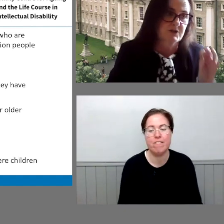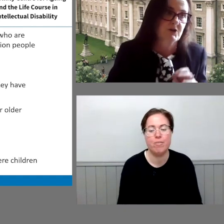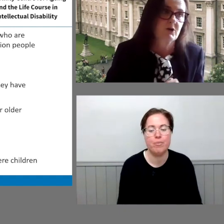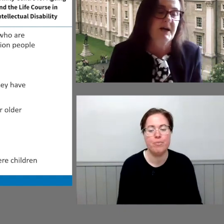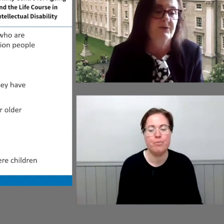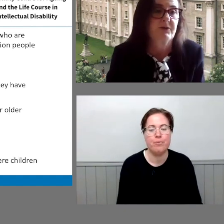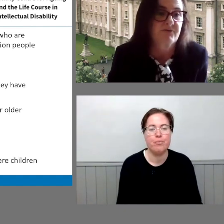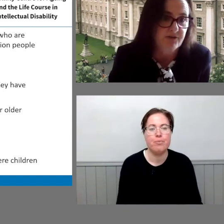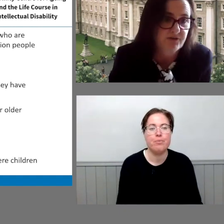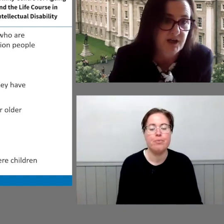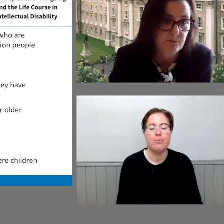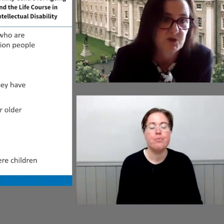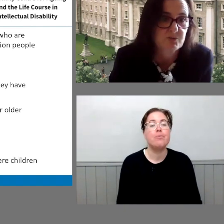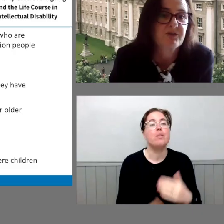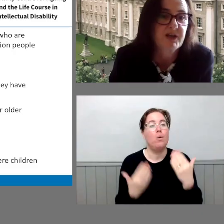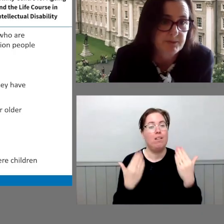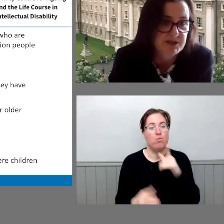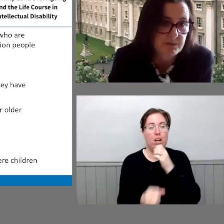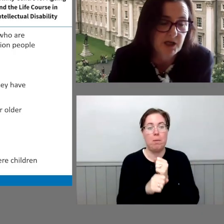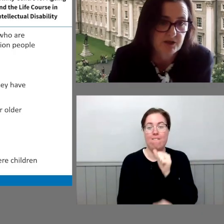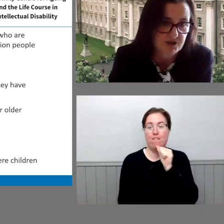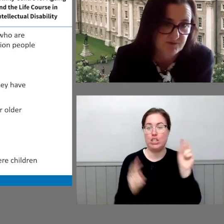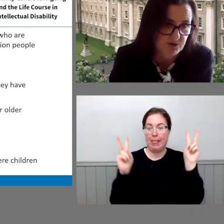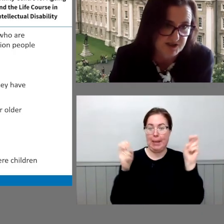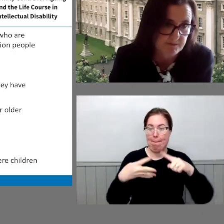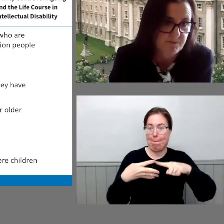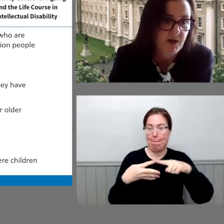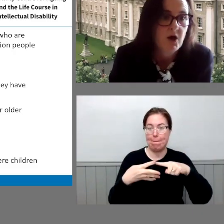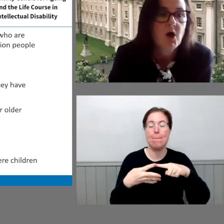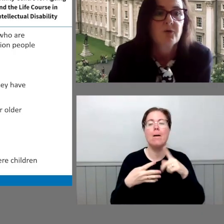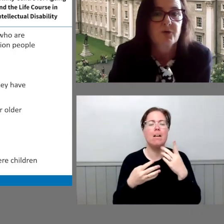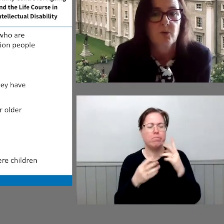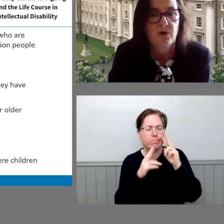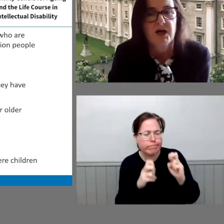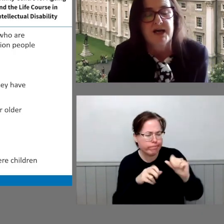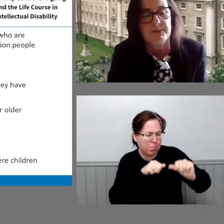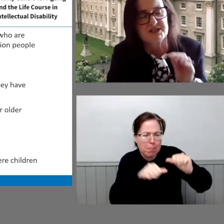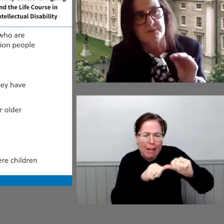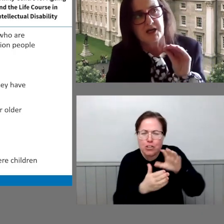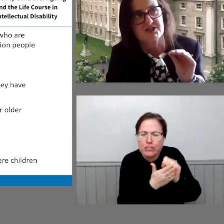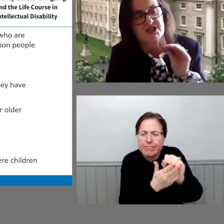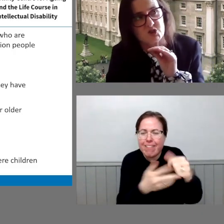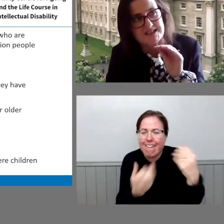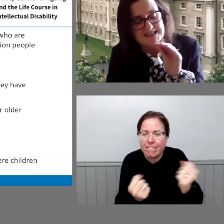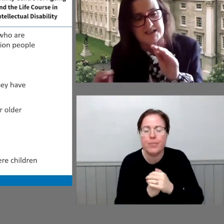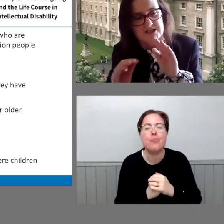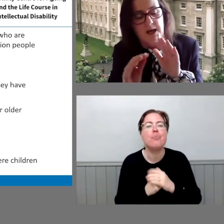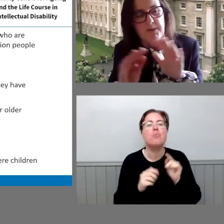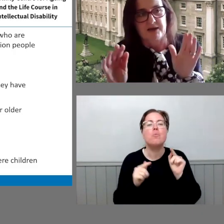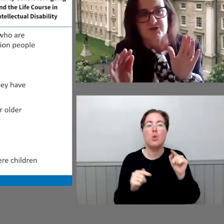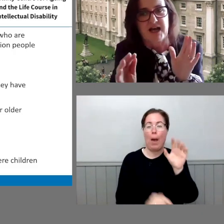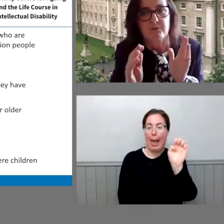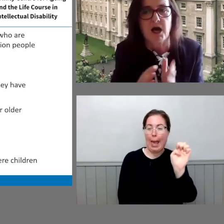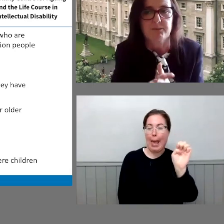So I'm going to talk about the first theme, which was the epidemiology of autism. So epidemiology just